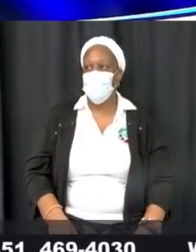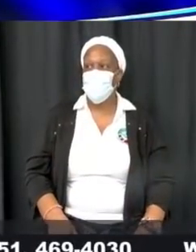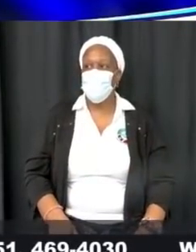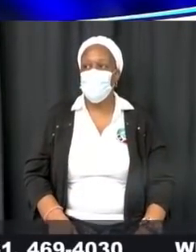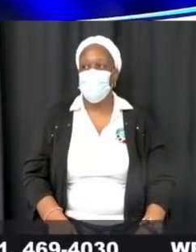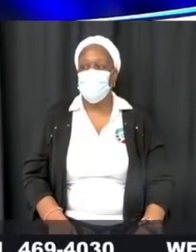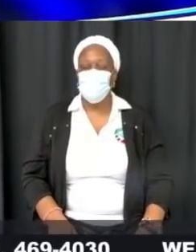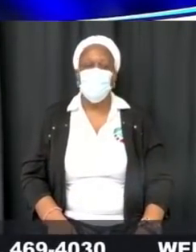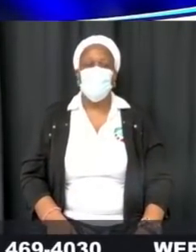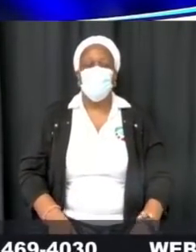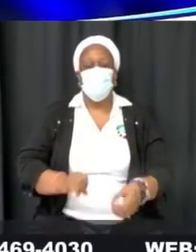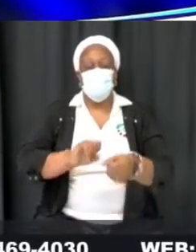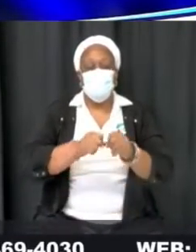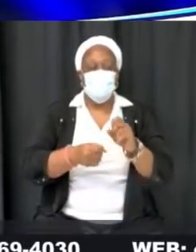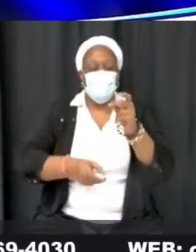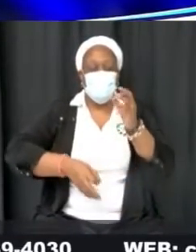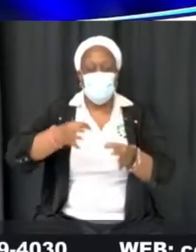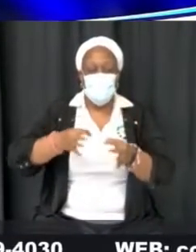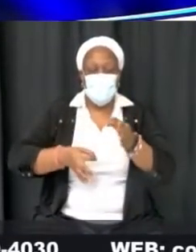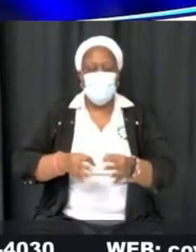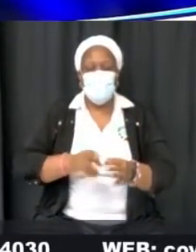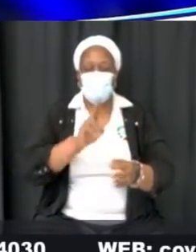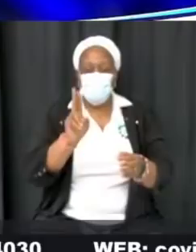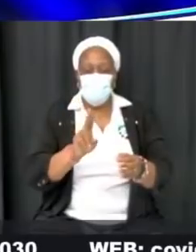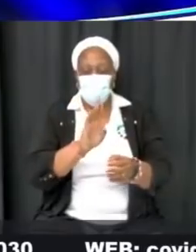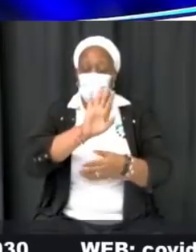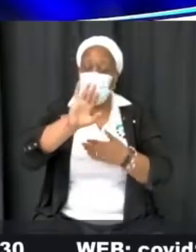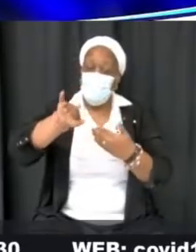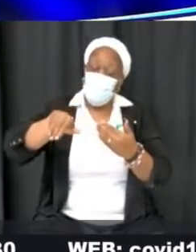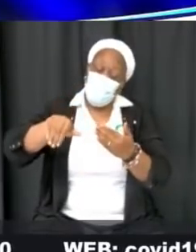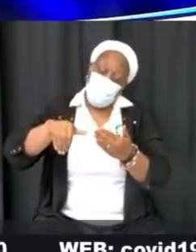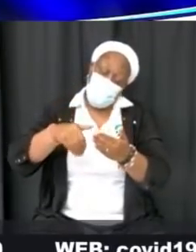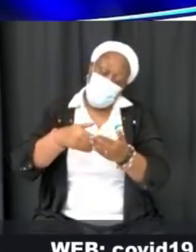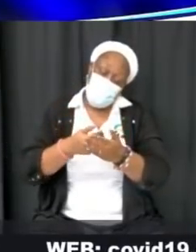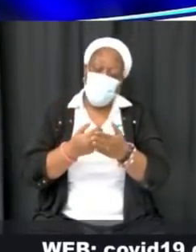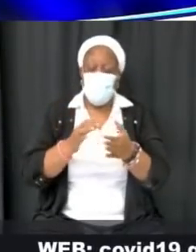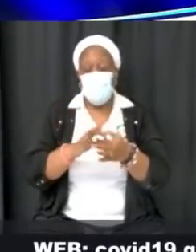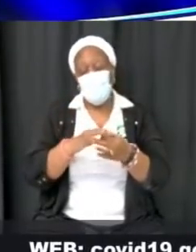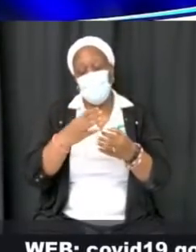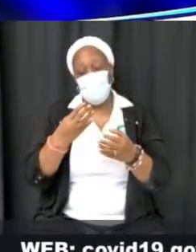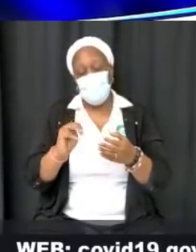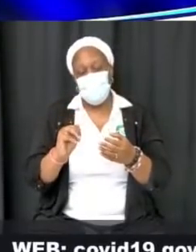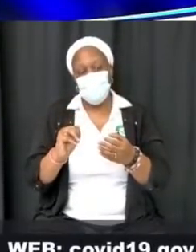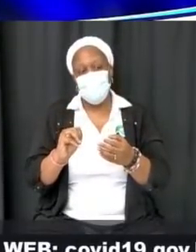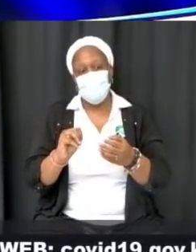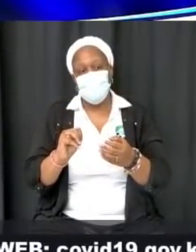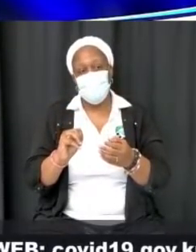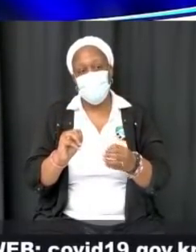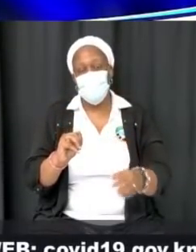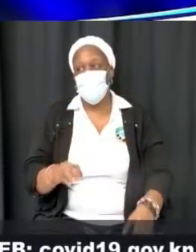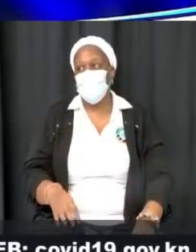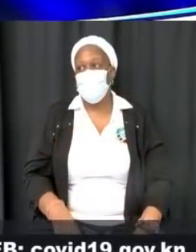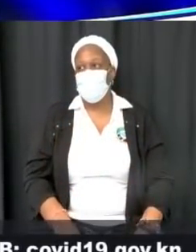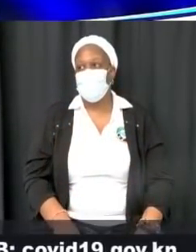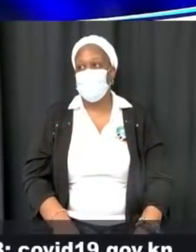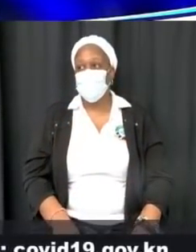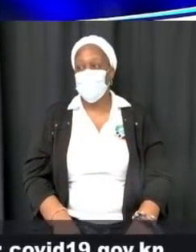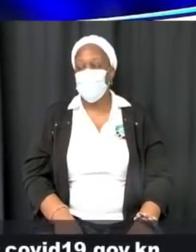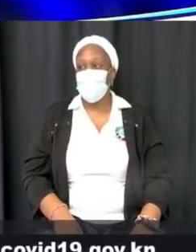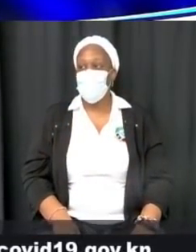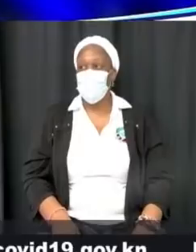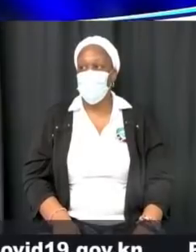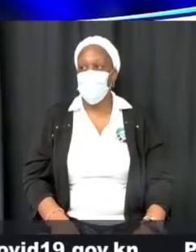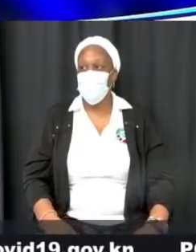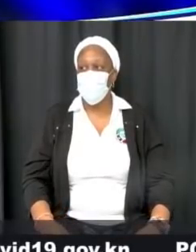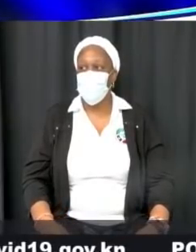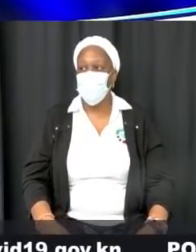4,160 vials, depending on who was delivering and the amount of spillage, you could actually